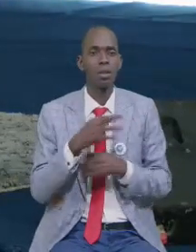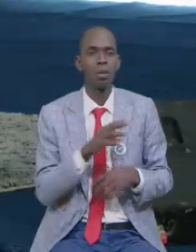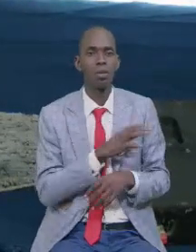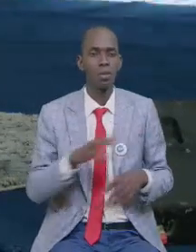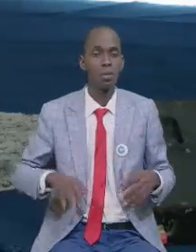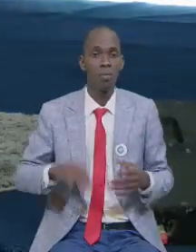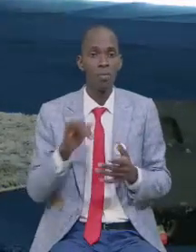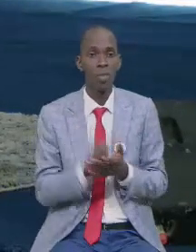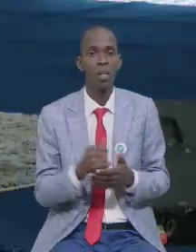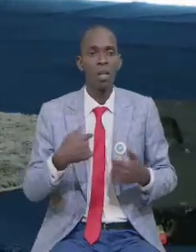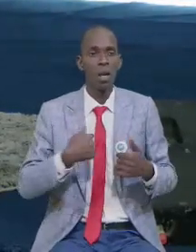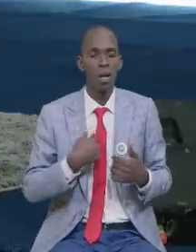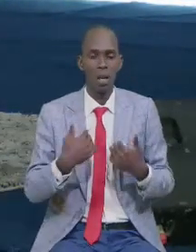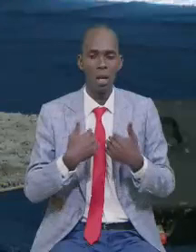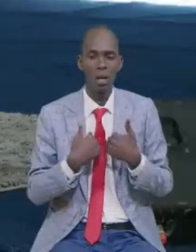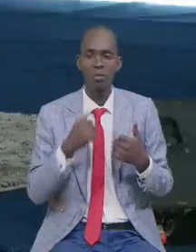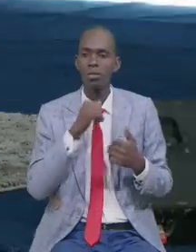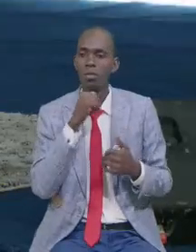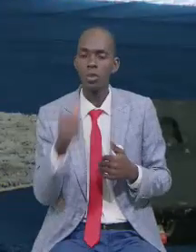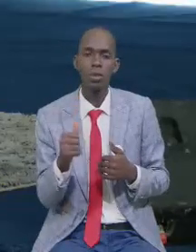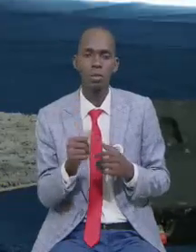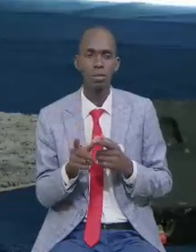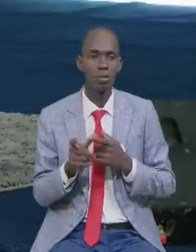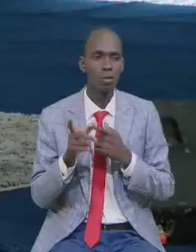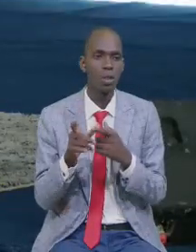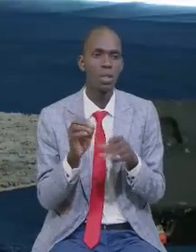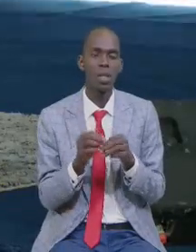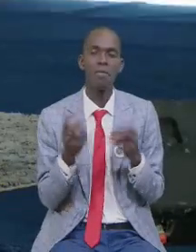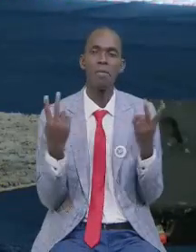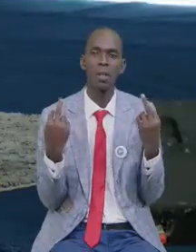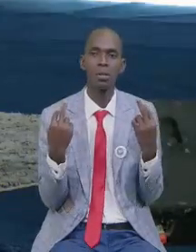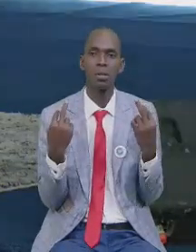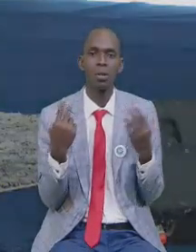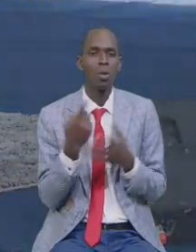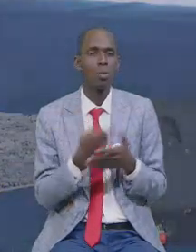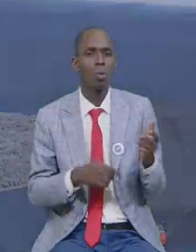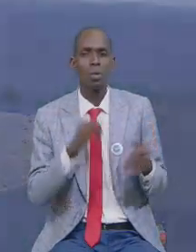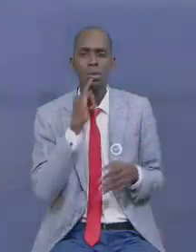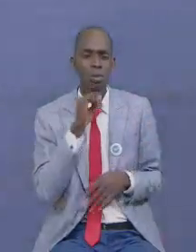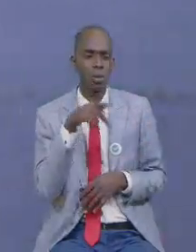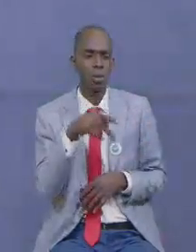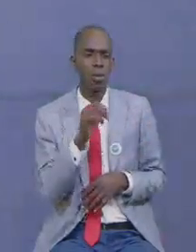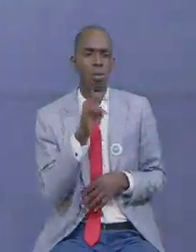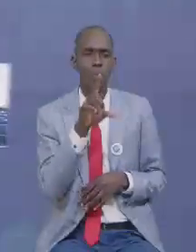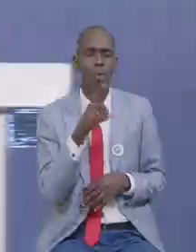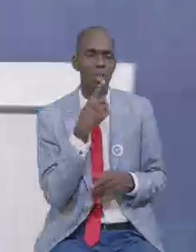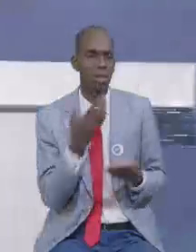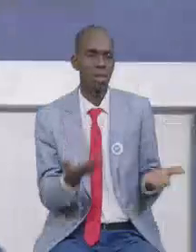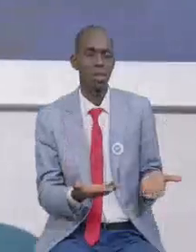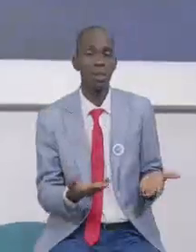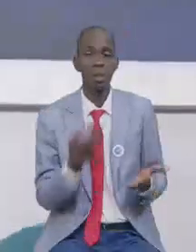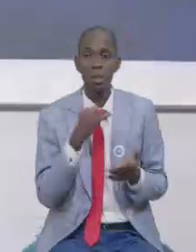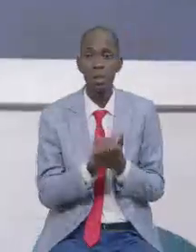I have not run in vain. What's Paul the apostle saying? He's saying, if there is